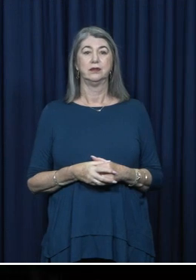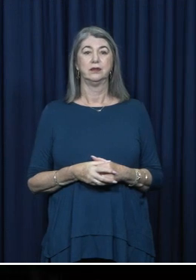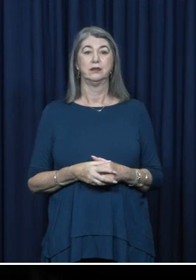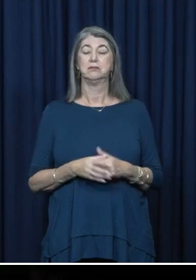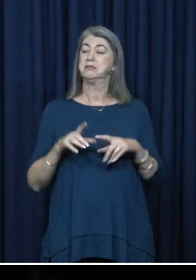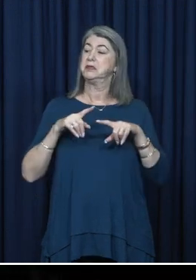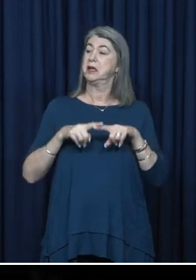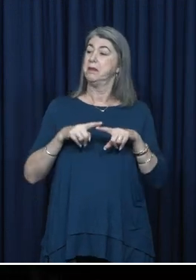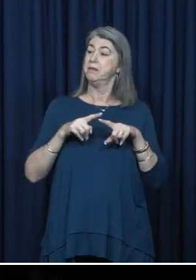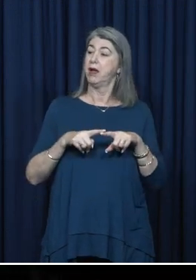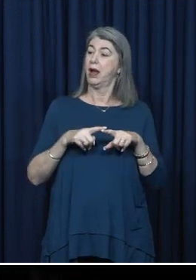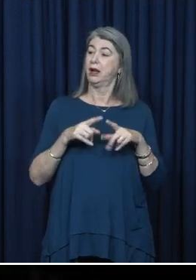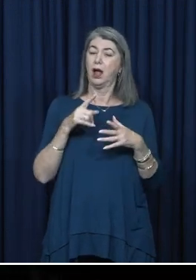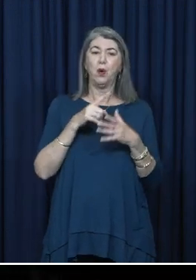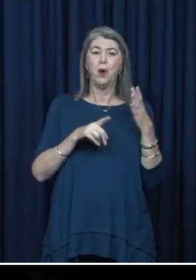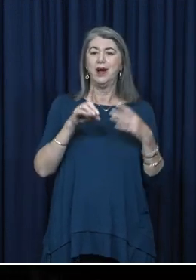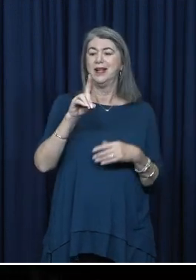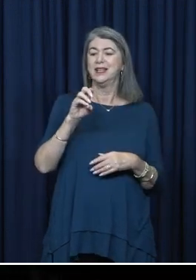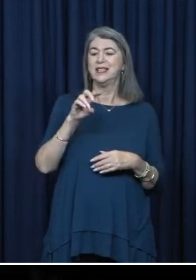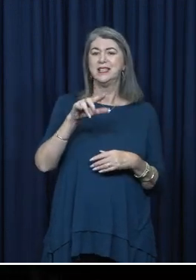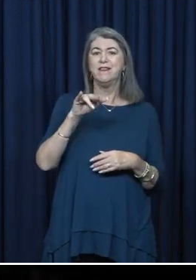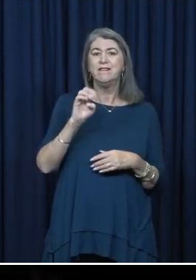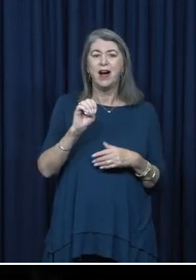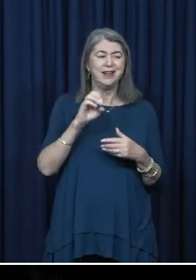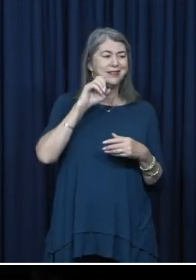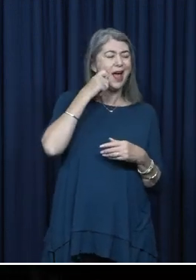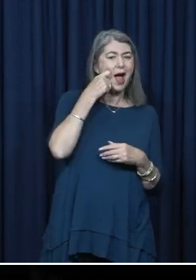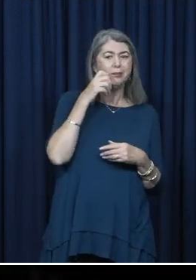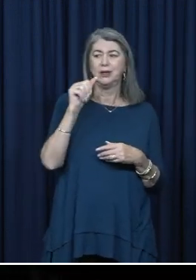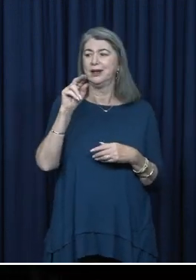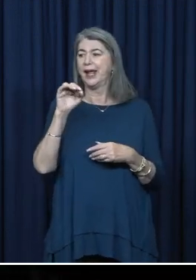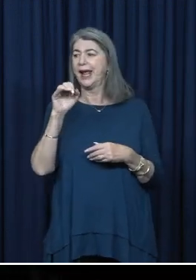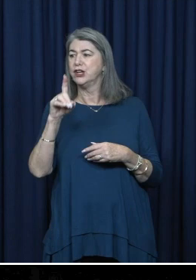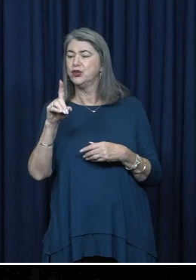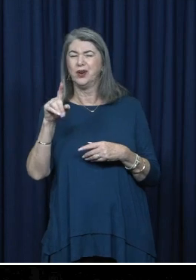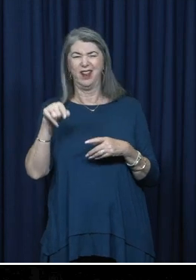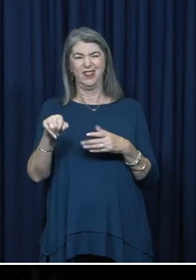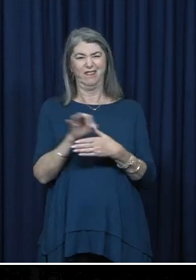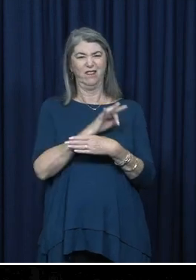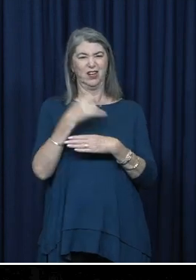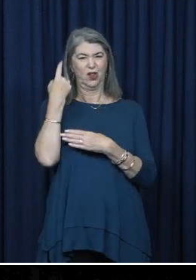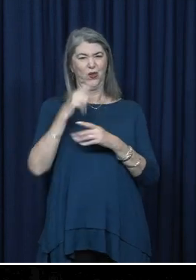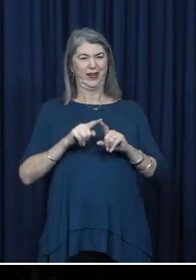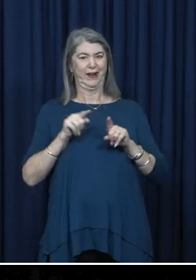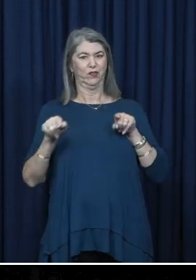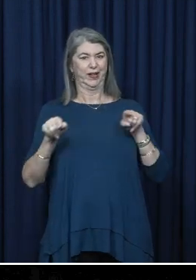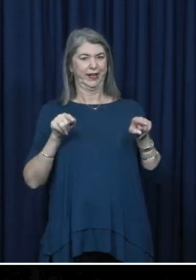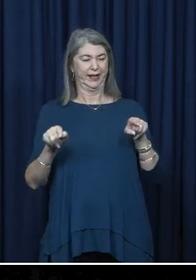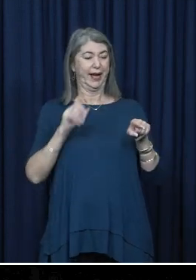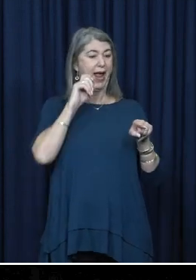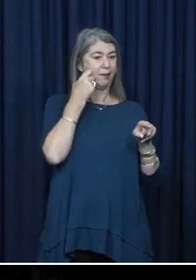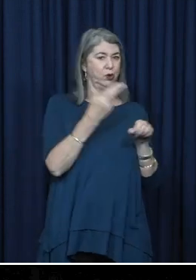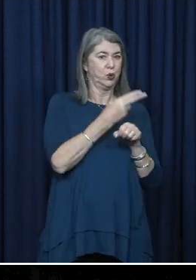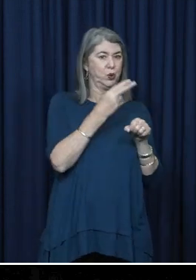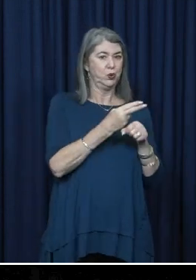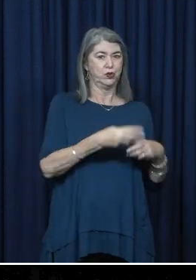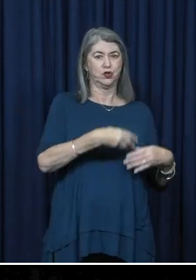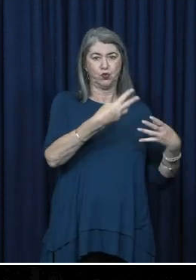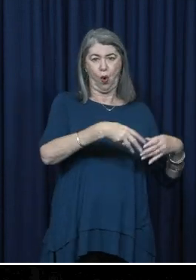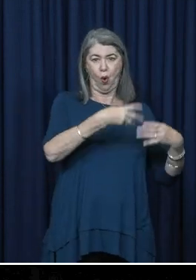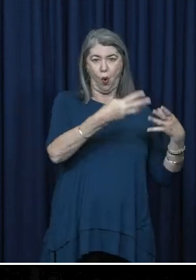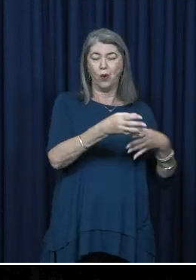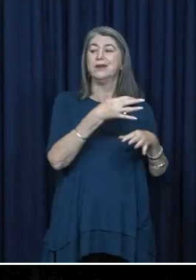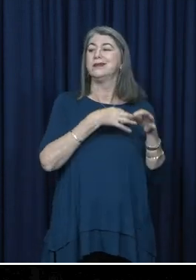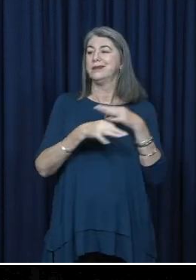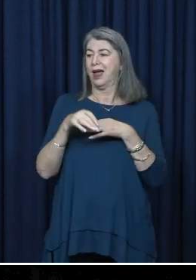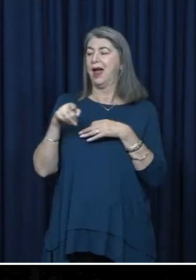Depending on what device you have, either Apple or Android, this function may look different. Apple uses a scroll as